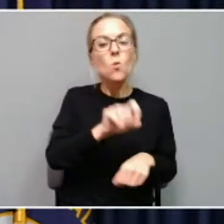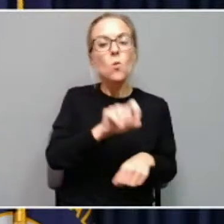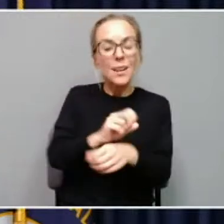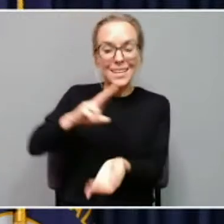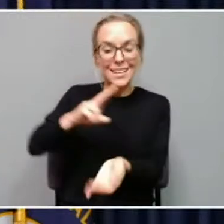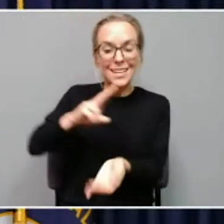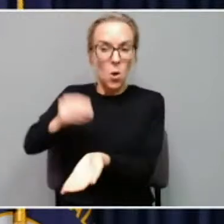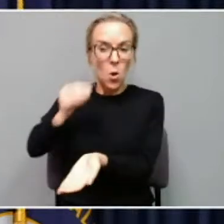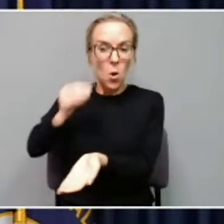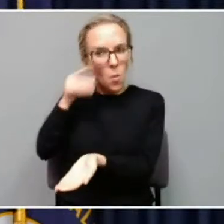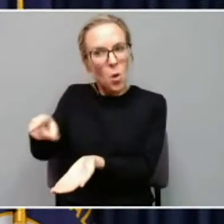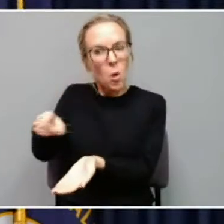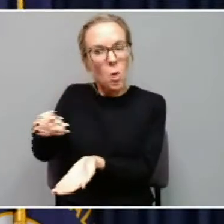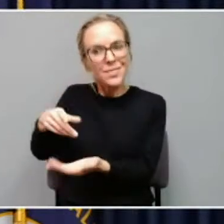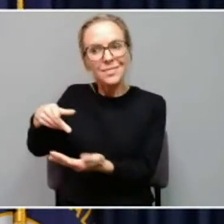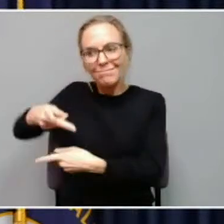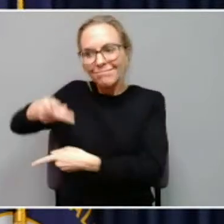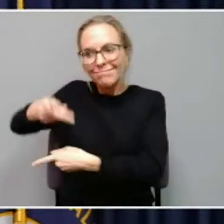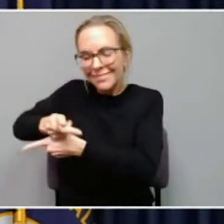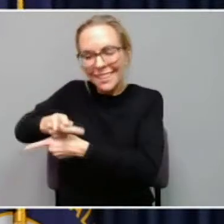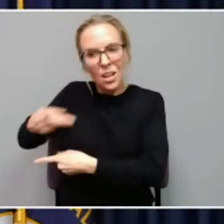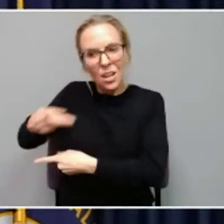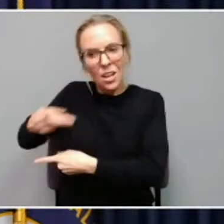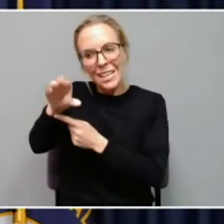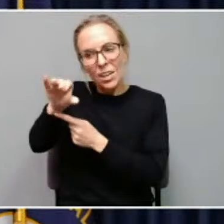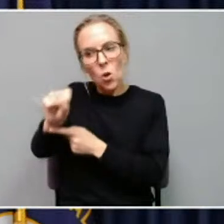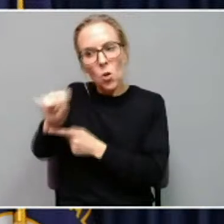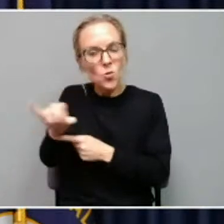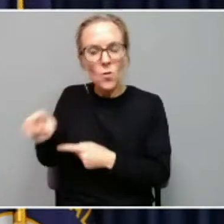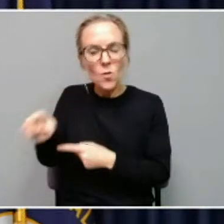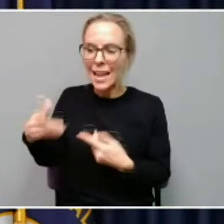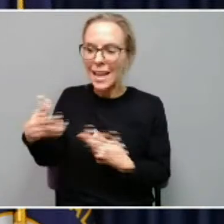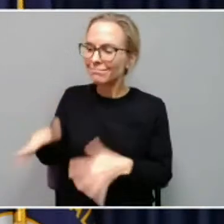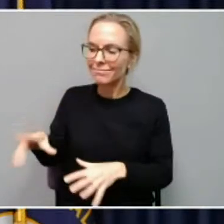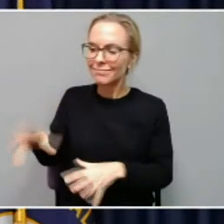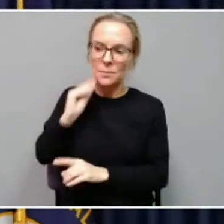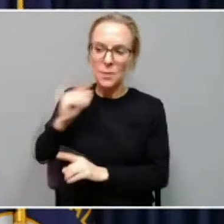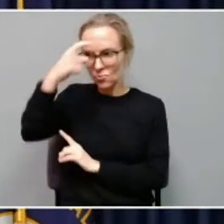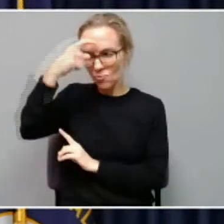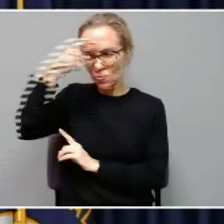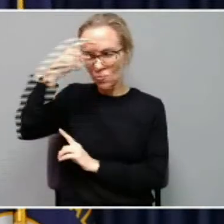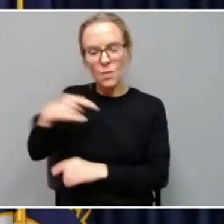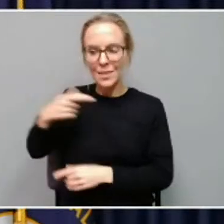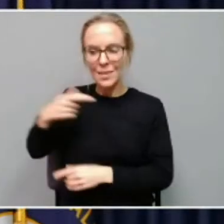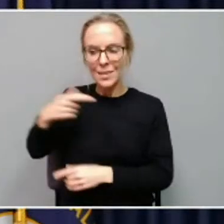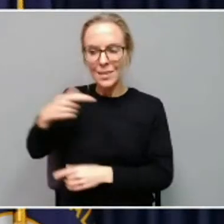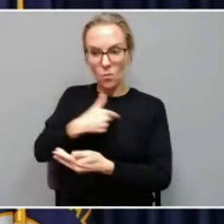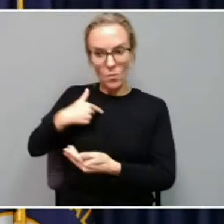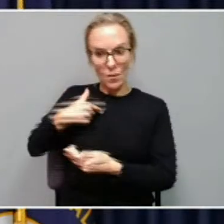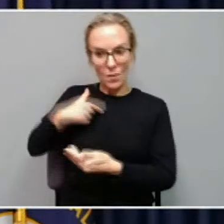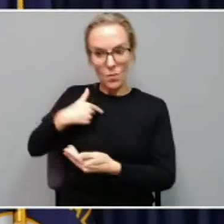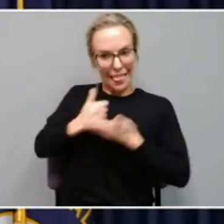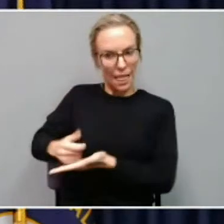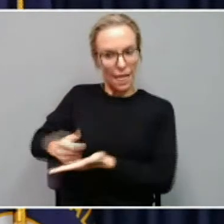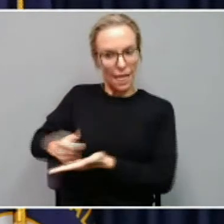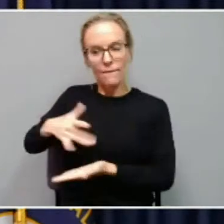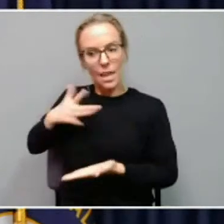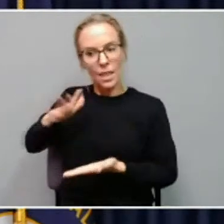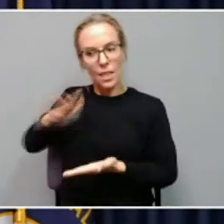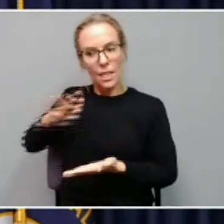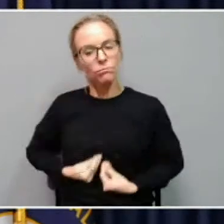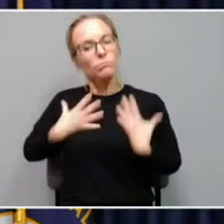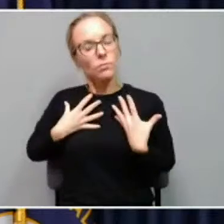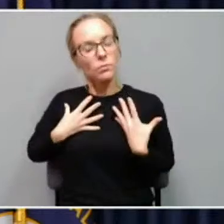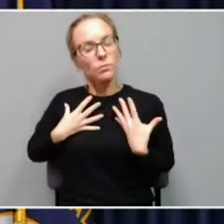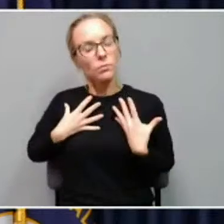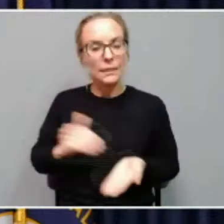seen far too much trauma as well and need our help to lift them up. But I think what Sherry said is the absolute truth. Do you want to